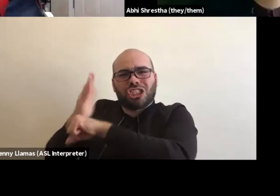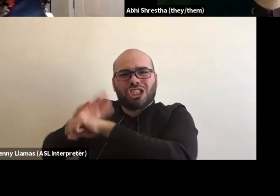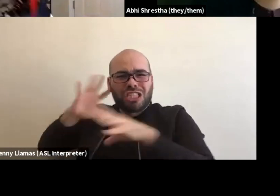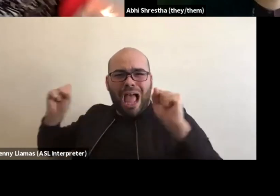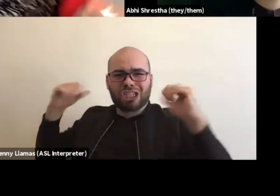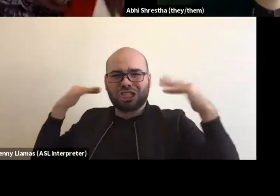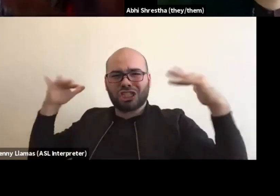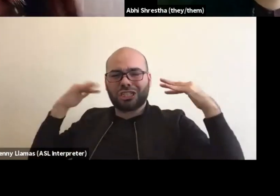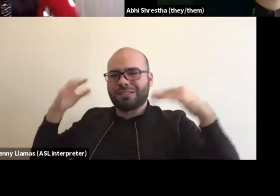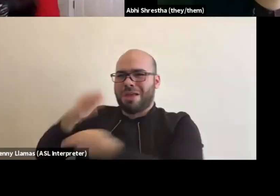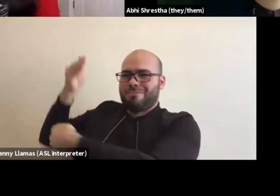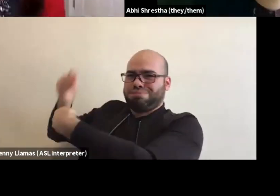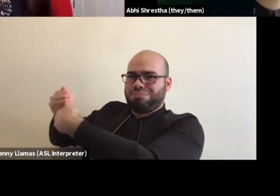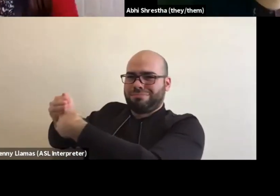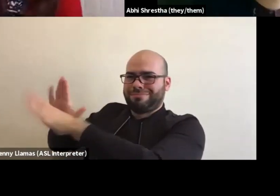Okay.